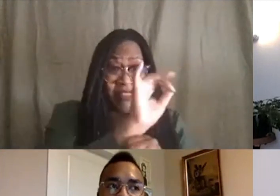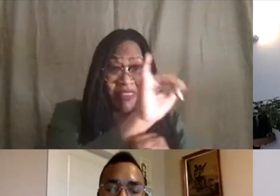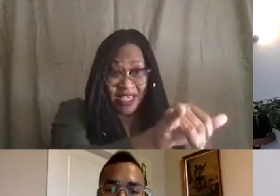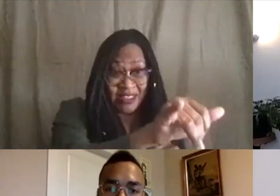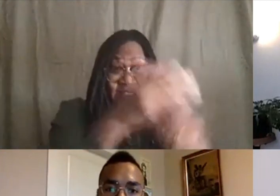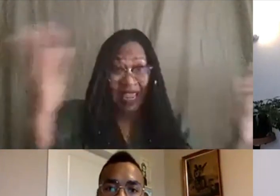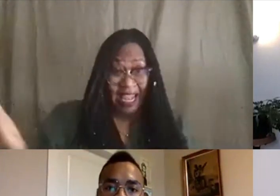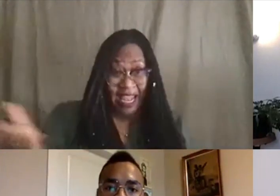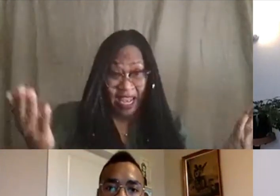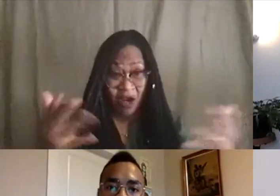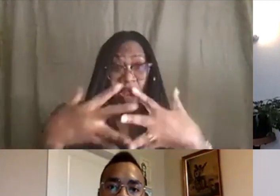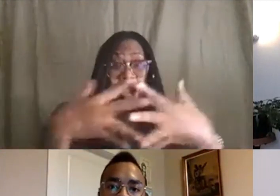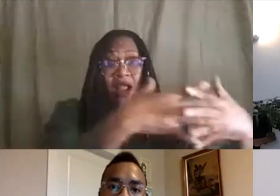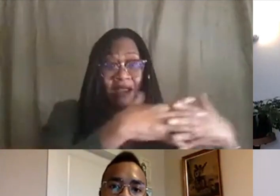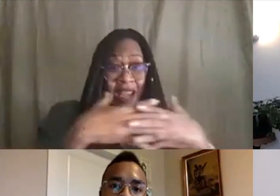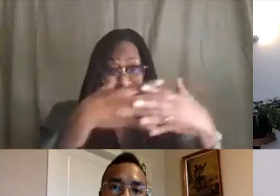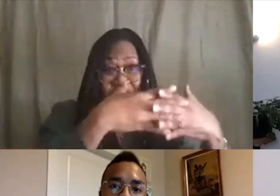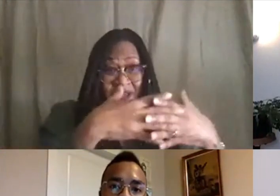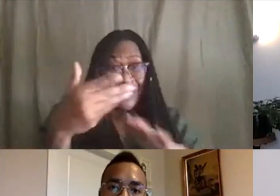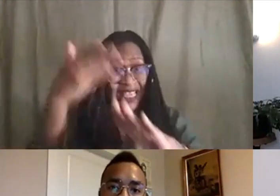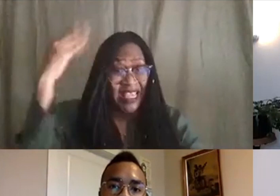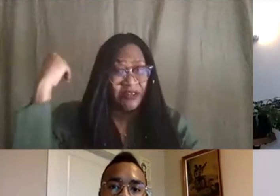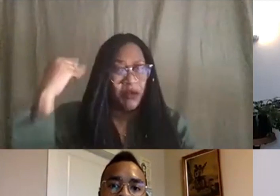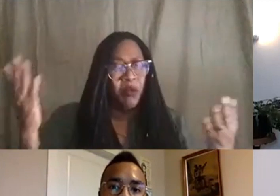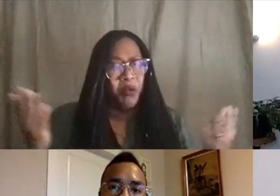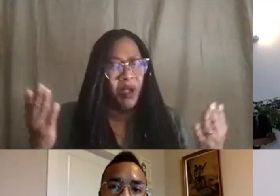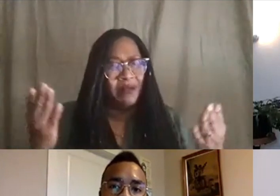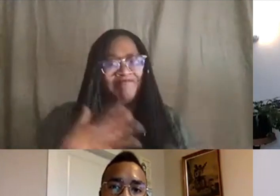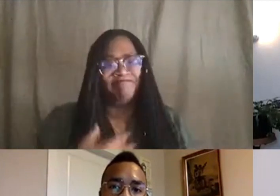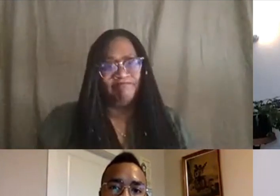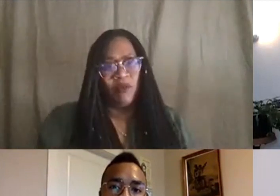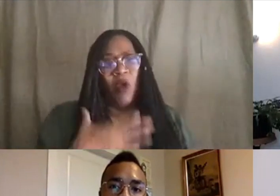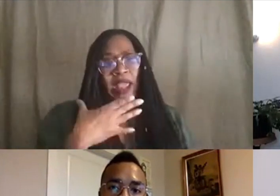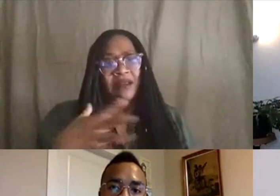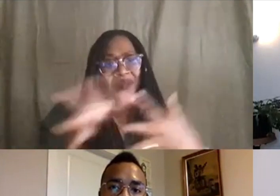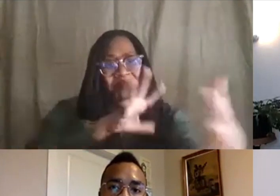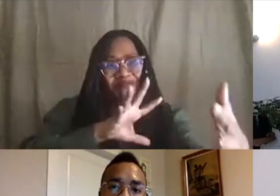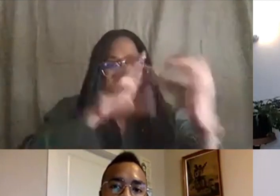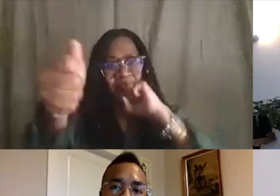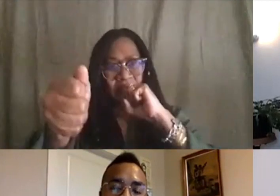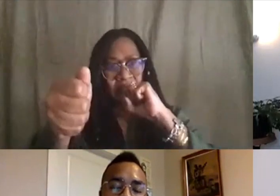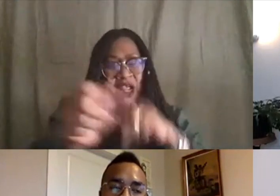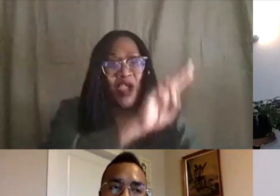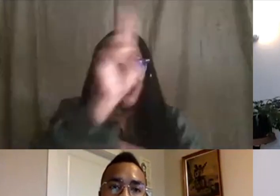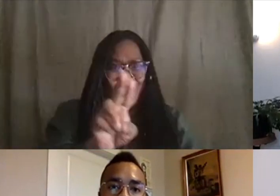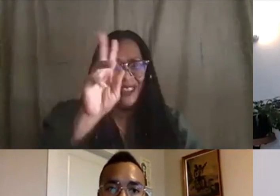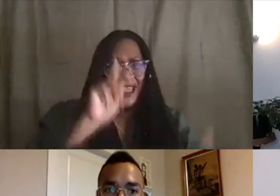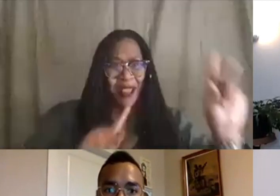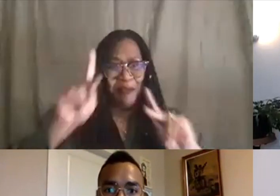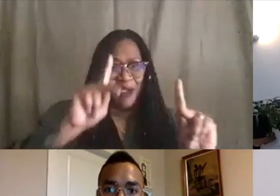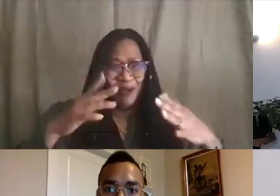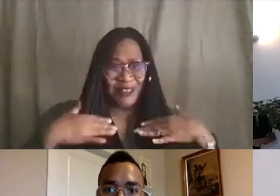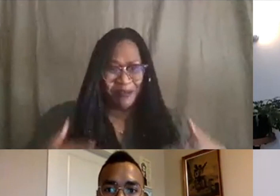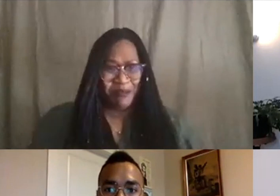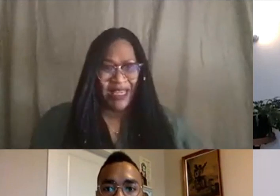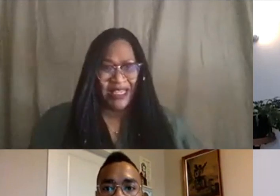has a history of white violence utilizing the visuals of people's bodies as warning